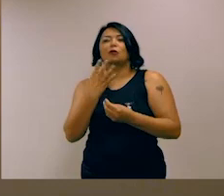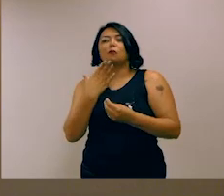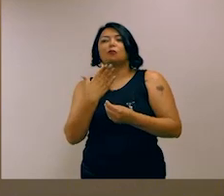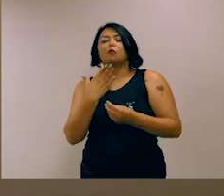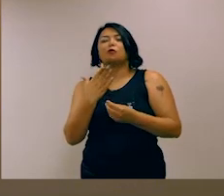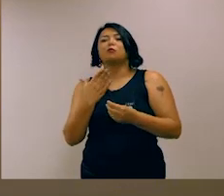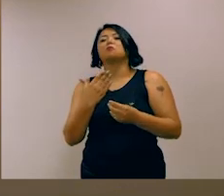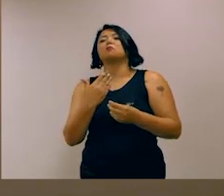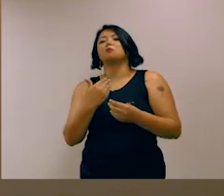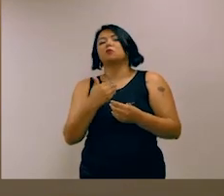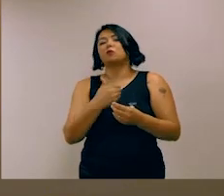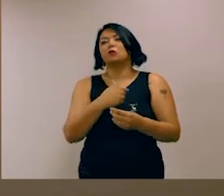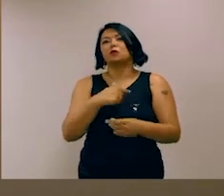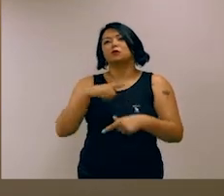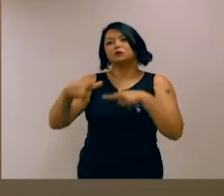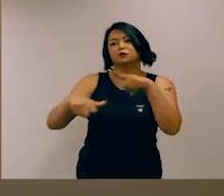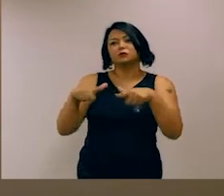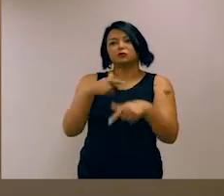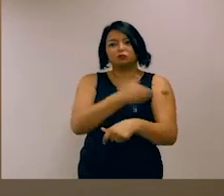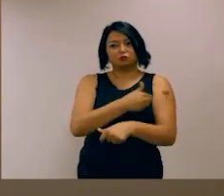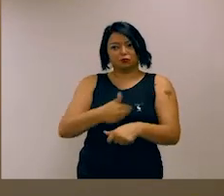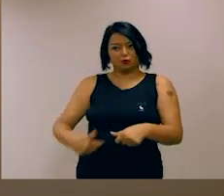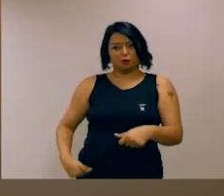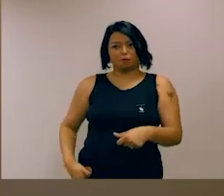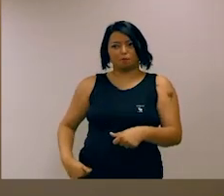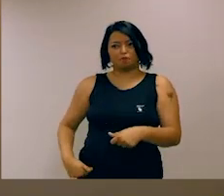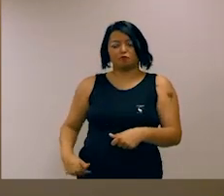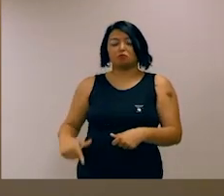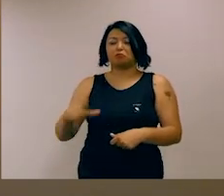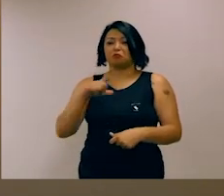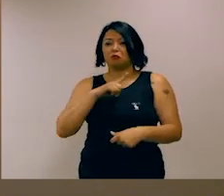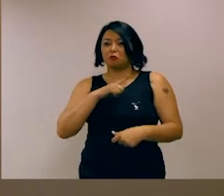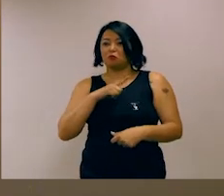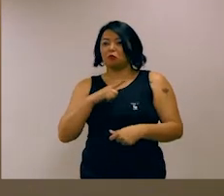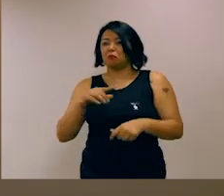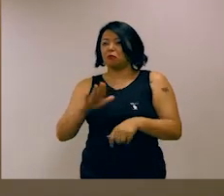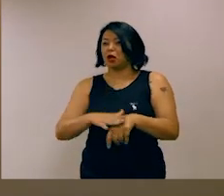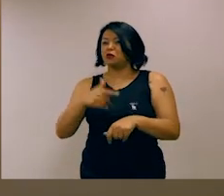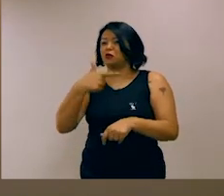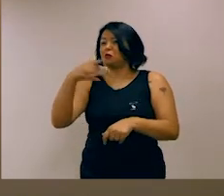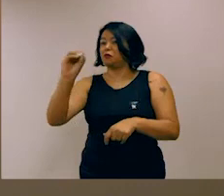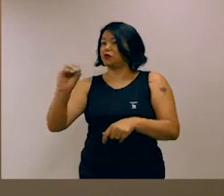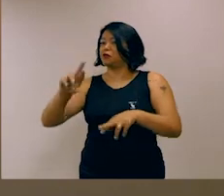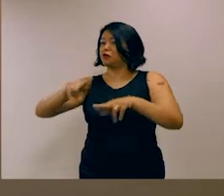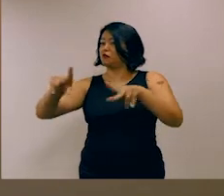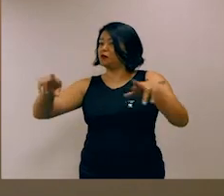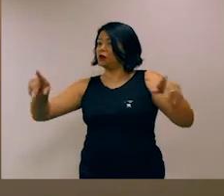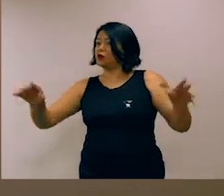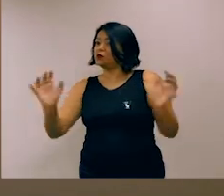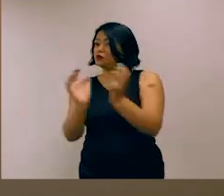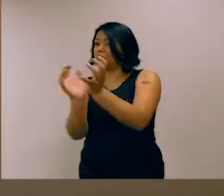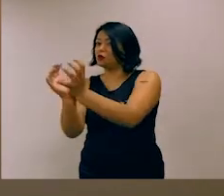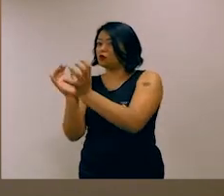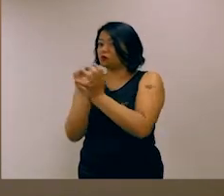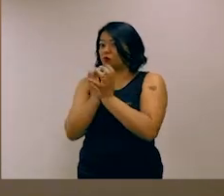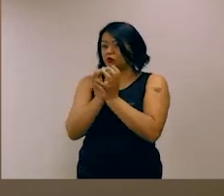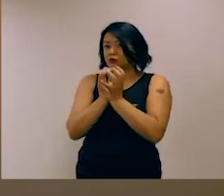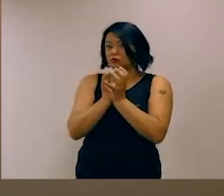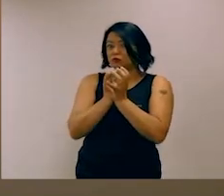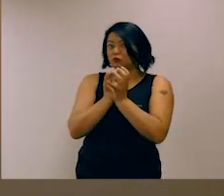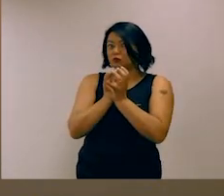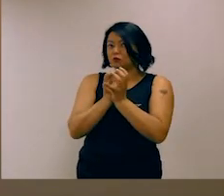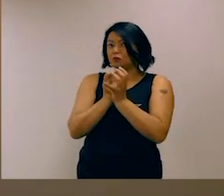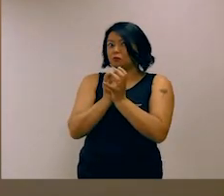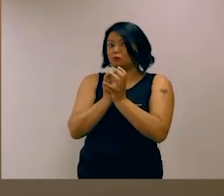work effectively. We have speakers from over 20 different organizations, and I would like to highlight